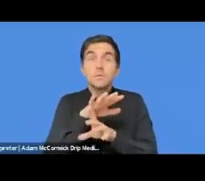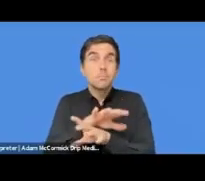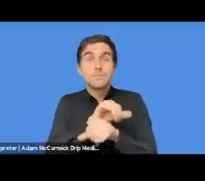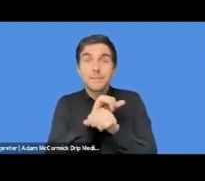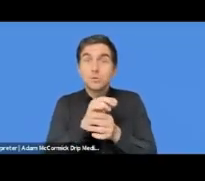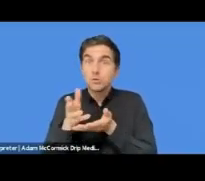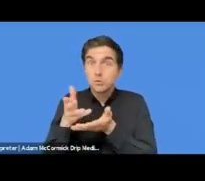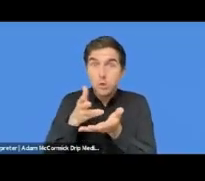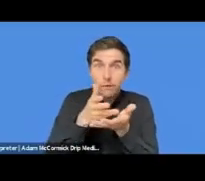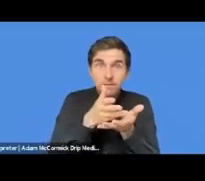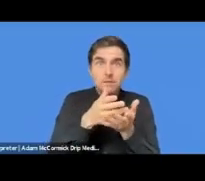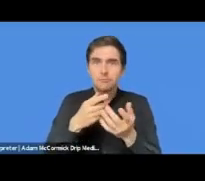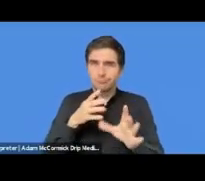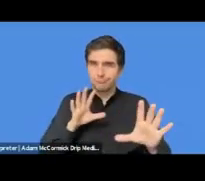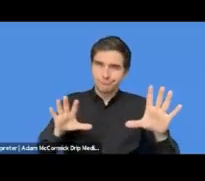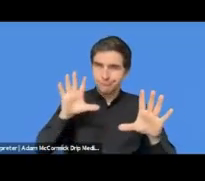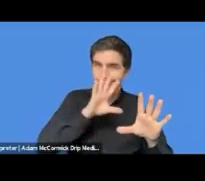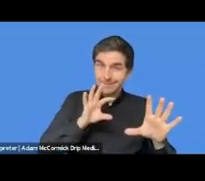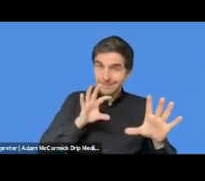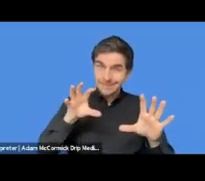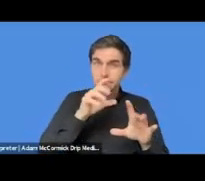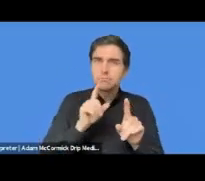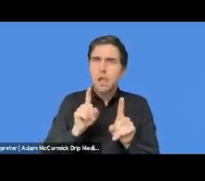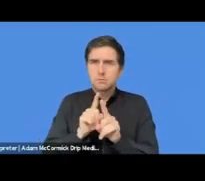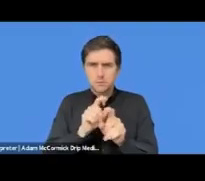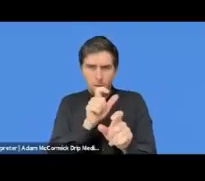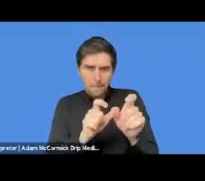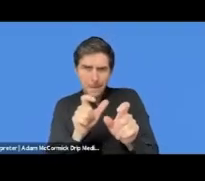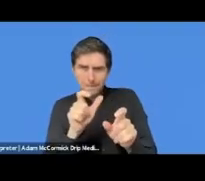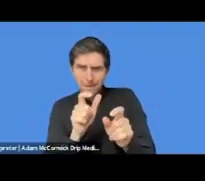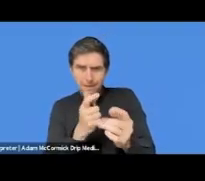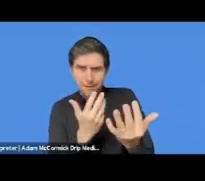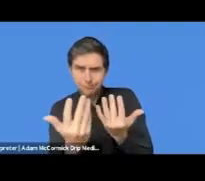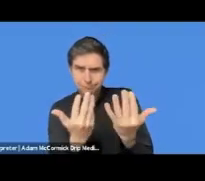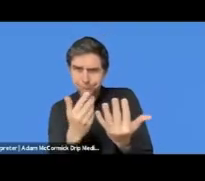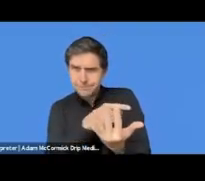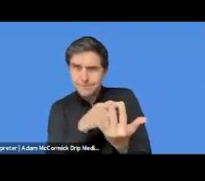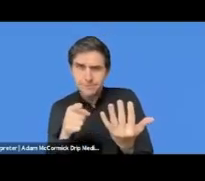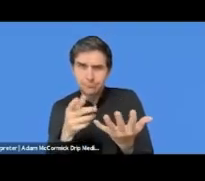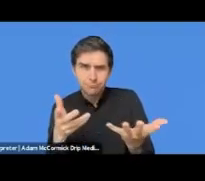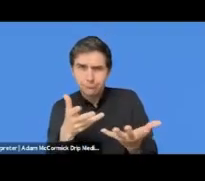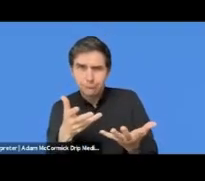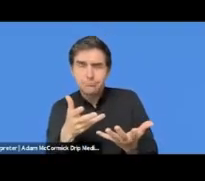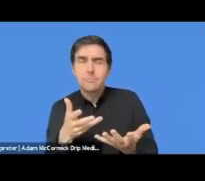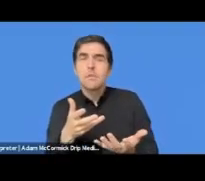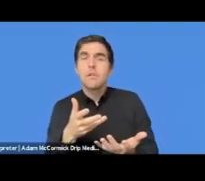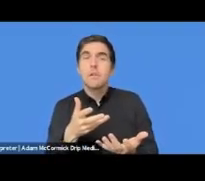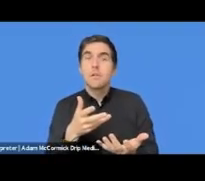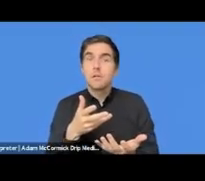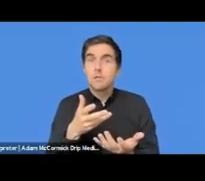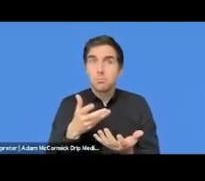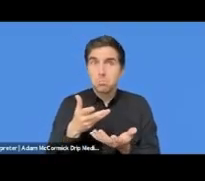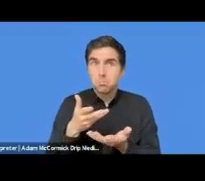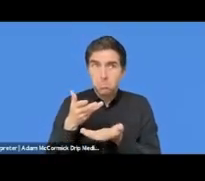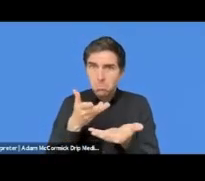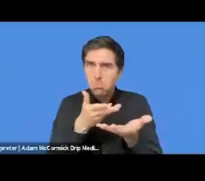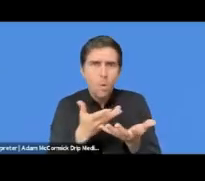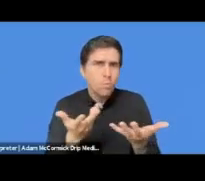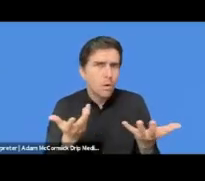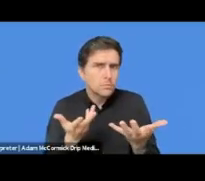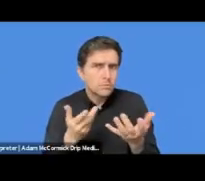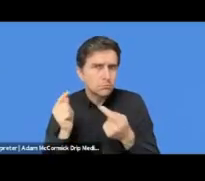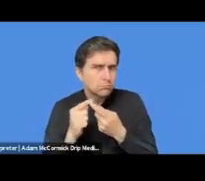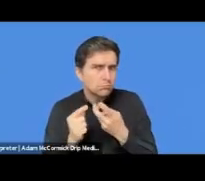community level, just to know who is operating from where, what services do they offer at what time, and so